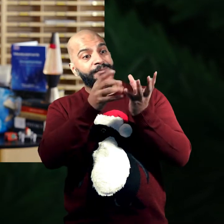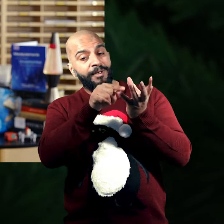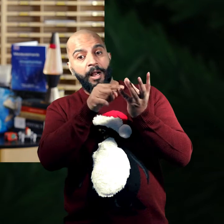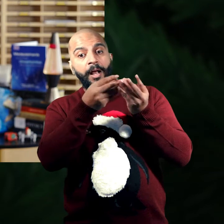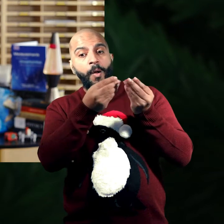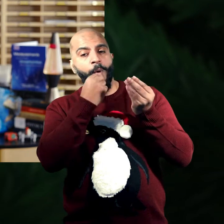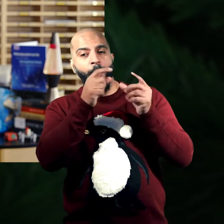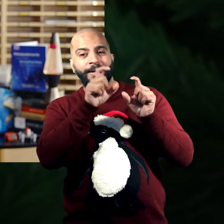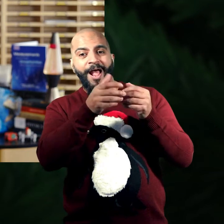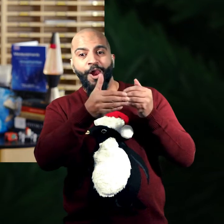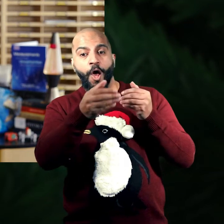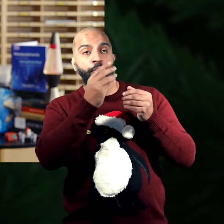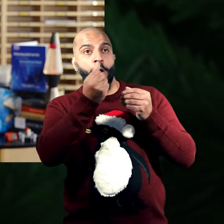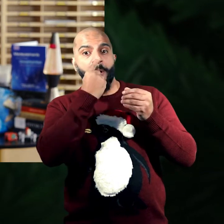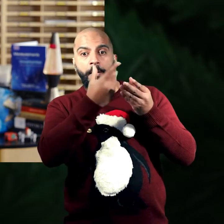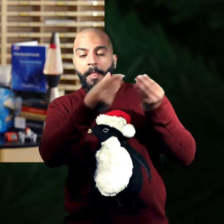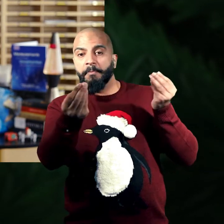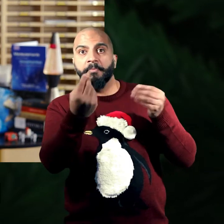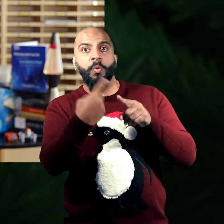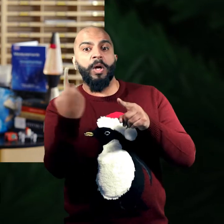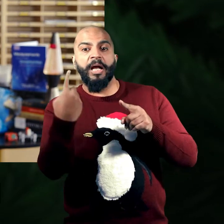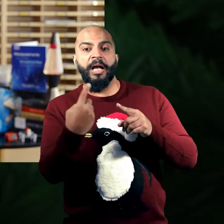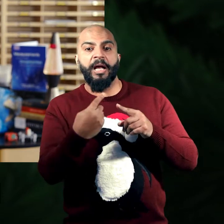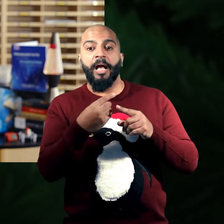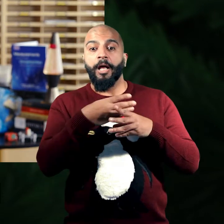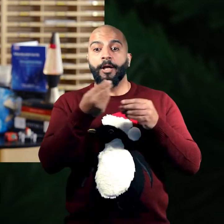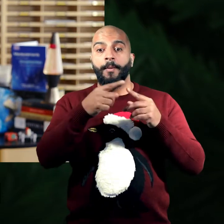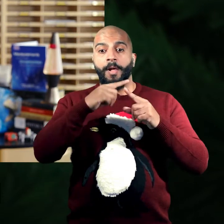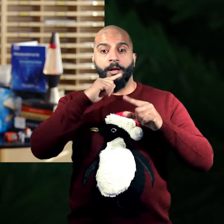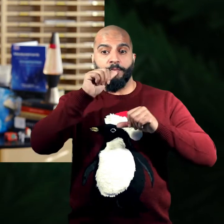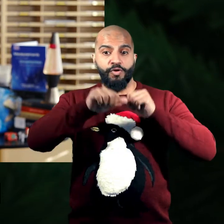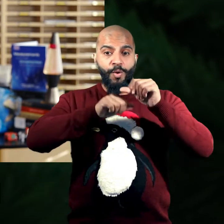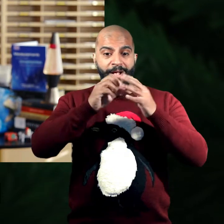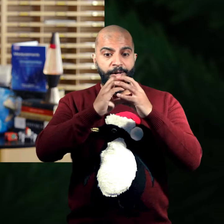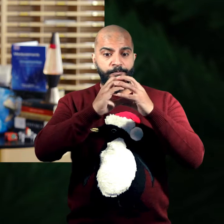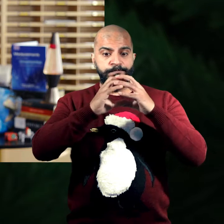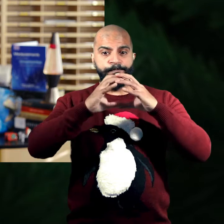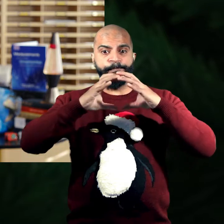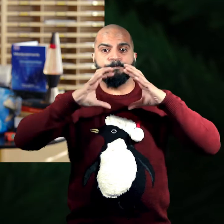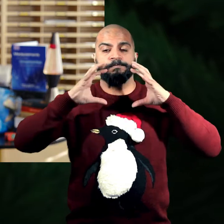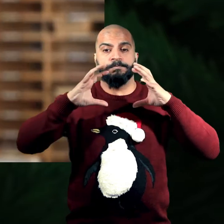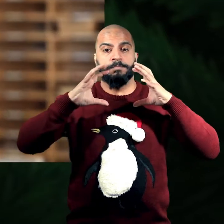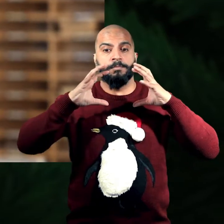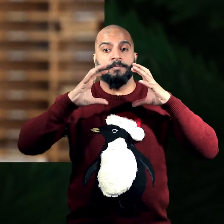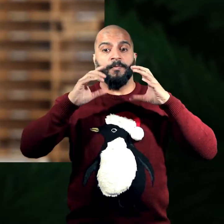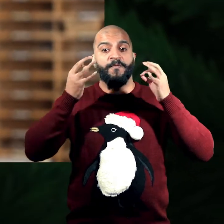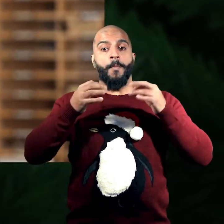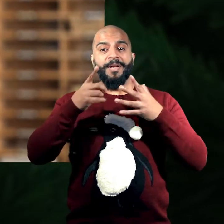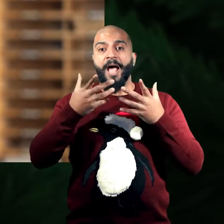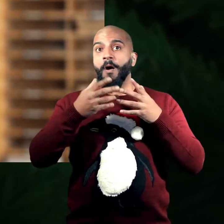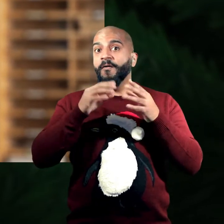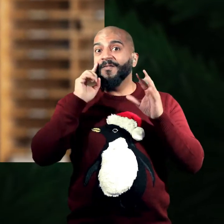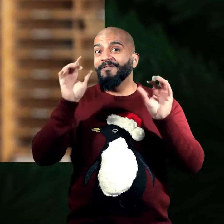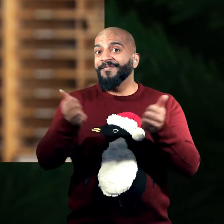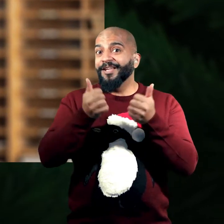long, so we've got to do this quickly. So that's the process of planet formation. Now, is that the end